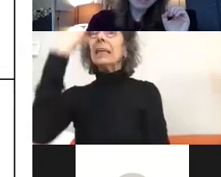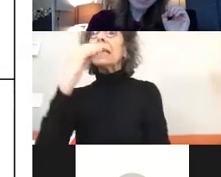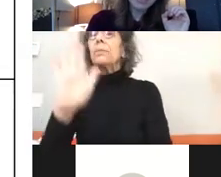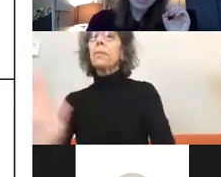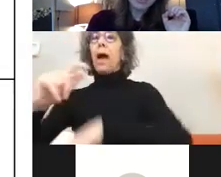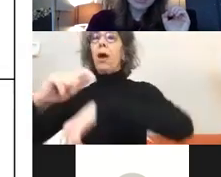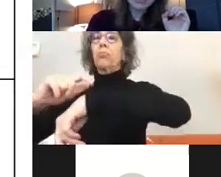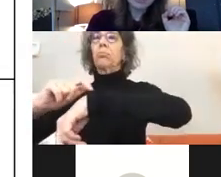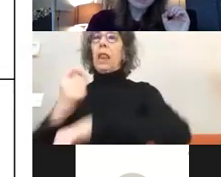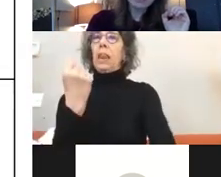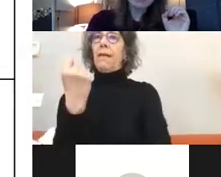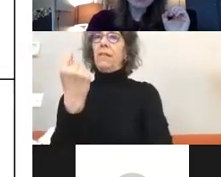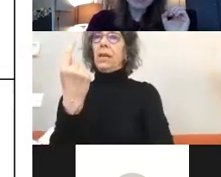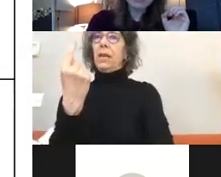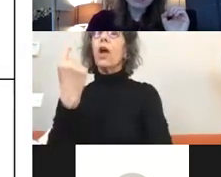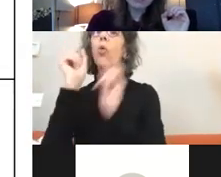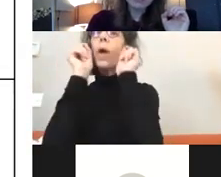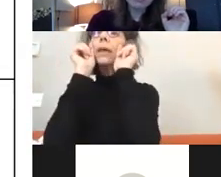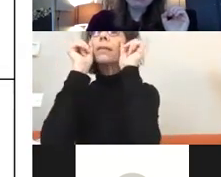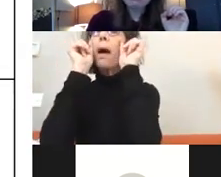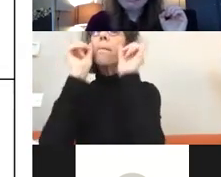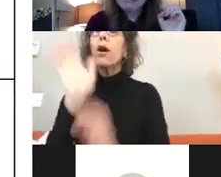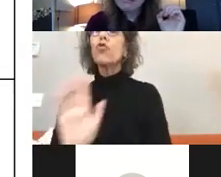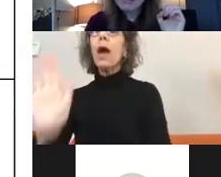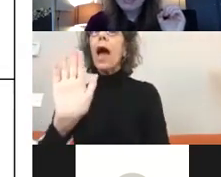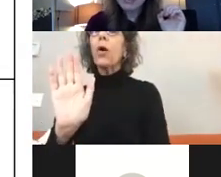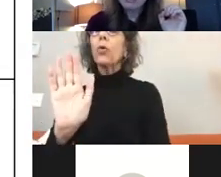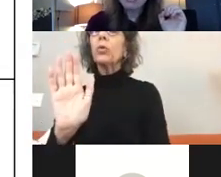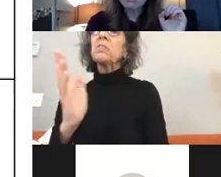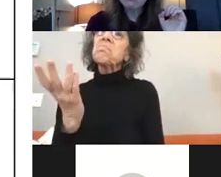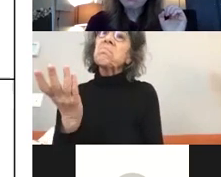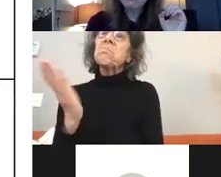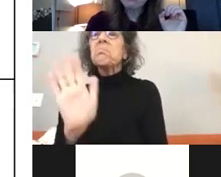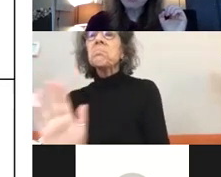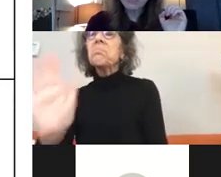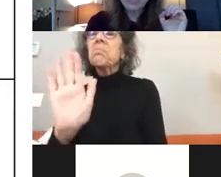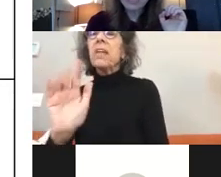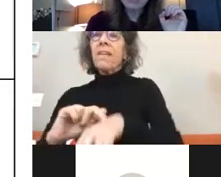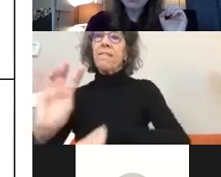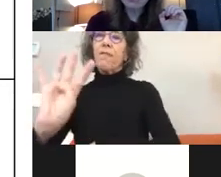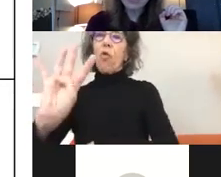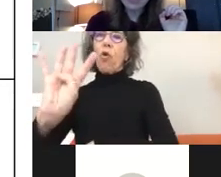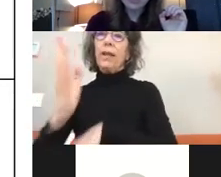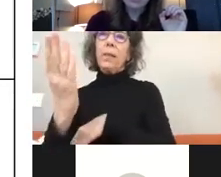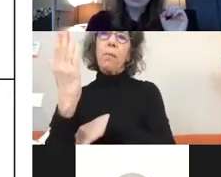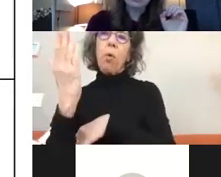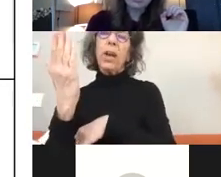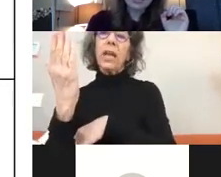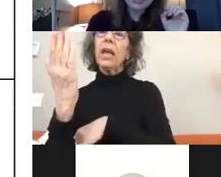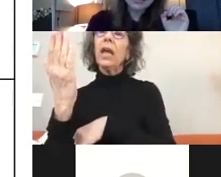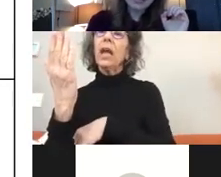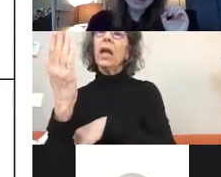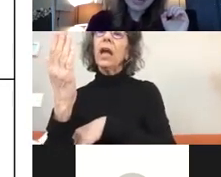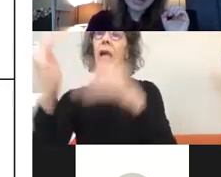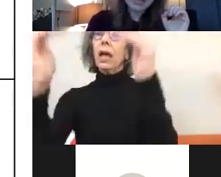p.m. and he wakes up around maybe like 4 a.m. in the morning. You look at